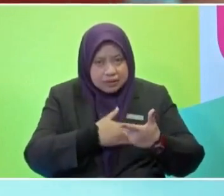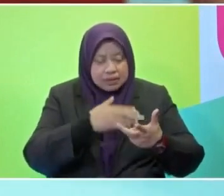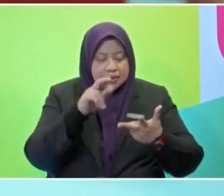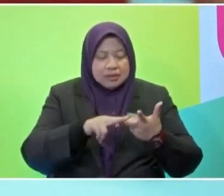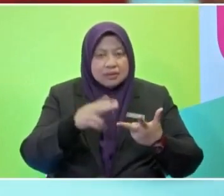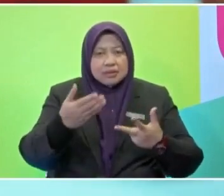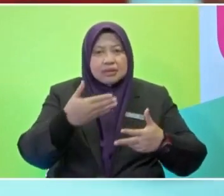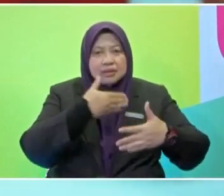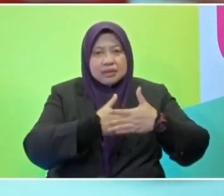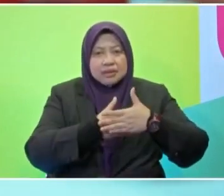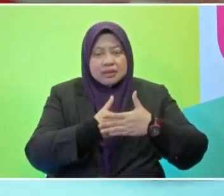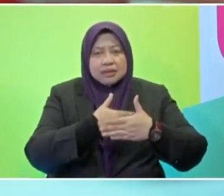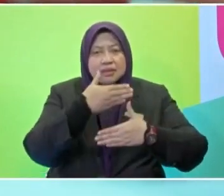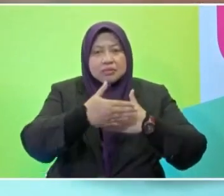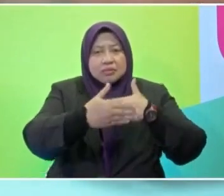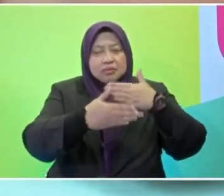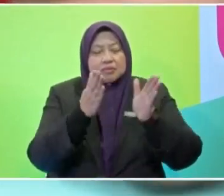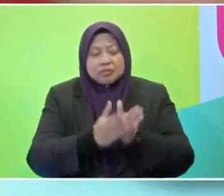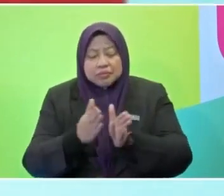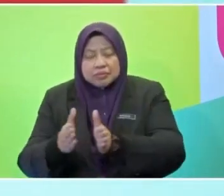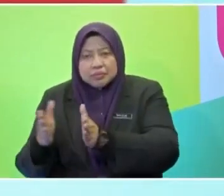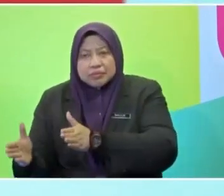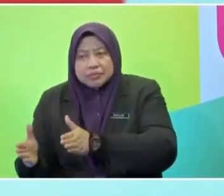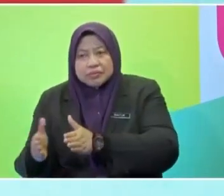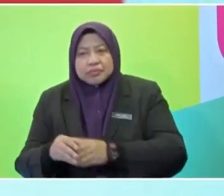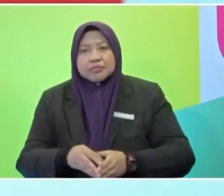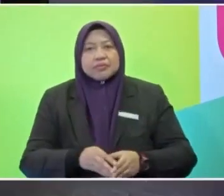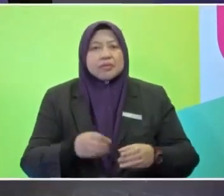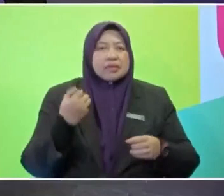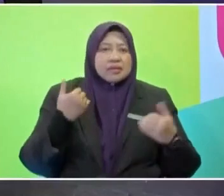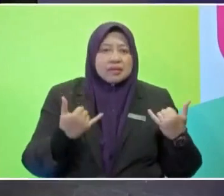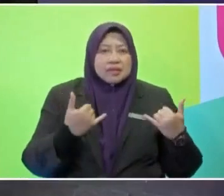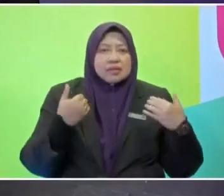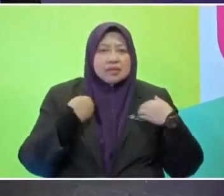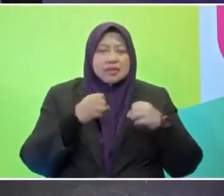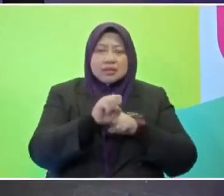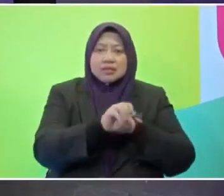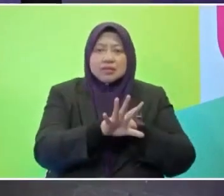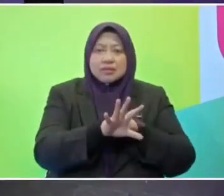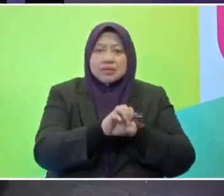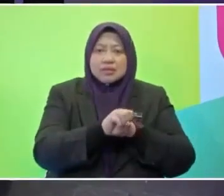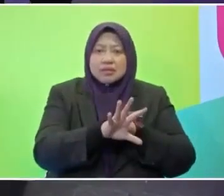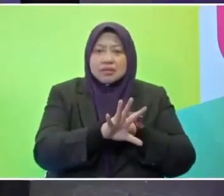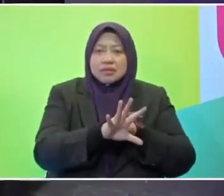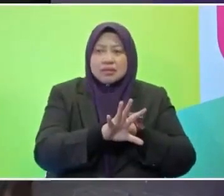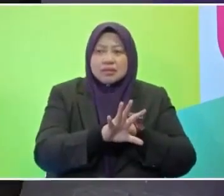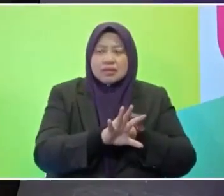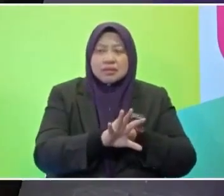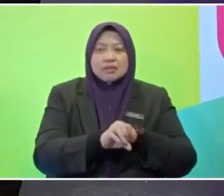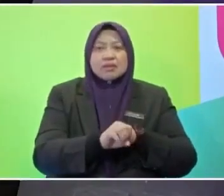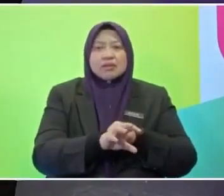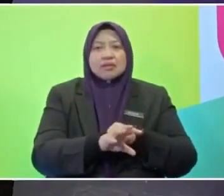other. Yes, exactly, mm-hmm. Shafika. Mm-hmm. Okay, where is the torchlight? Oh, we need the torchlight for this. Yes.